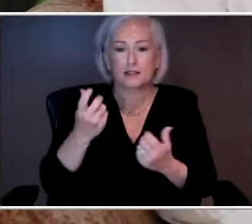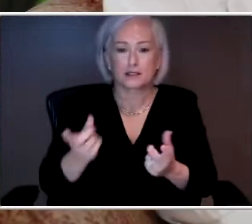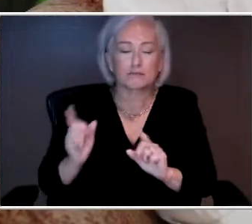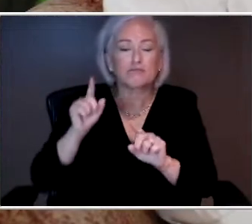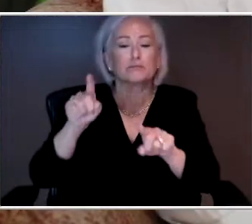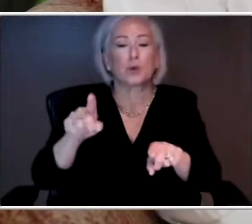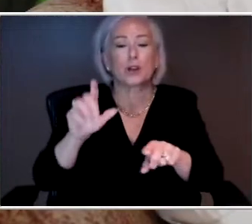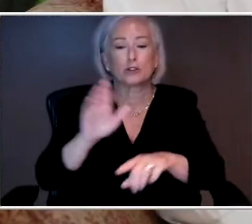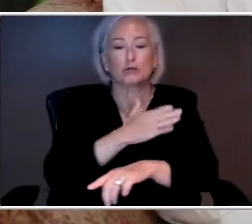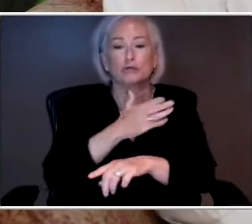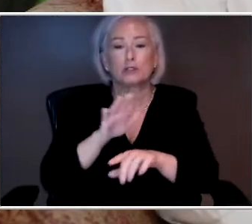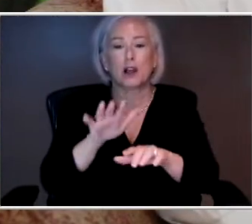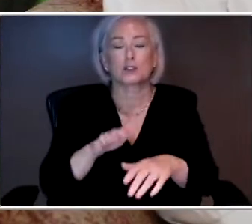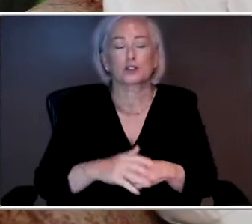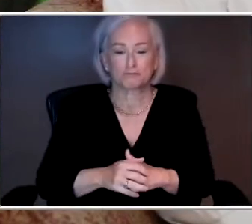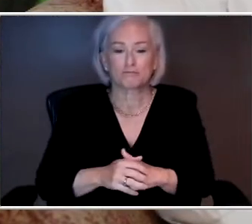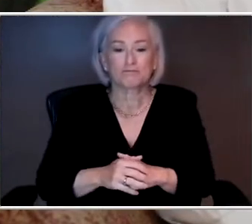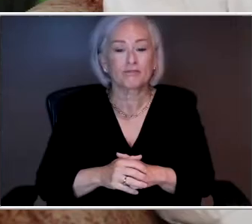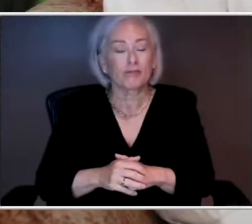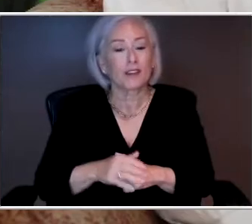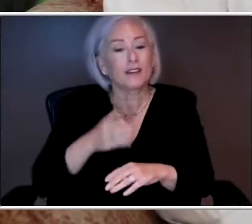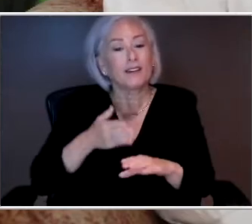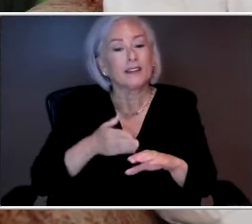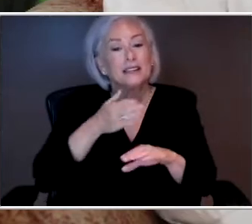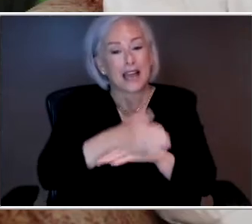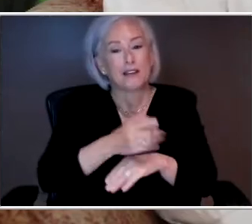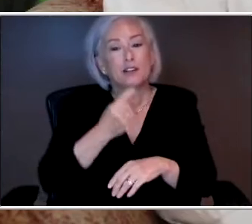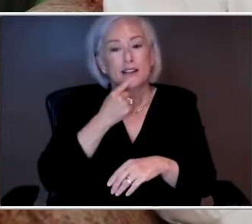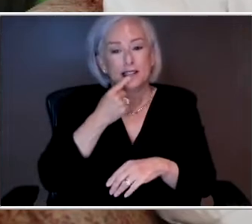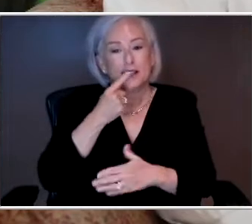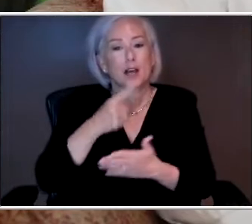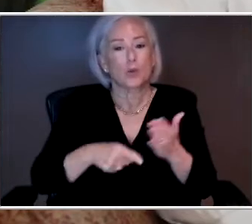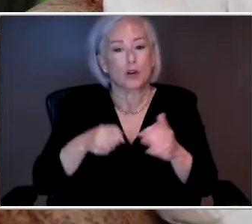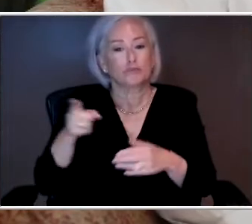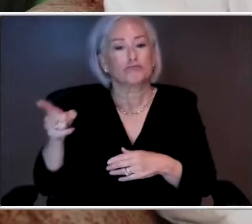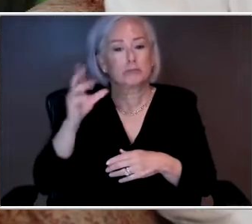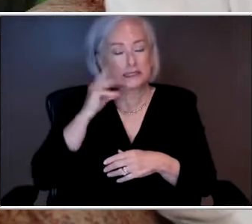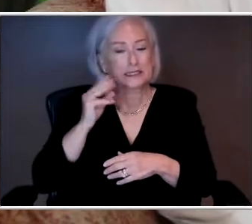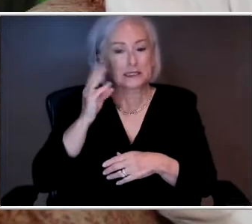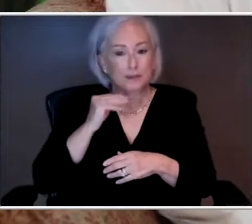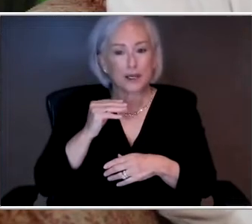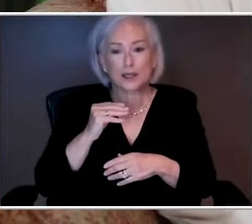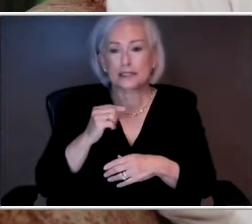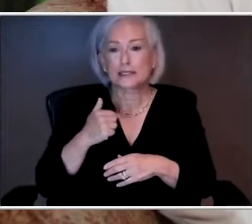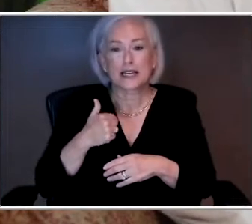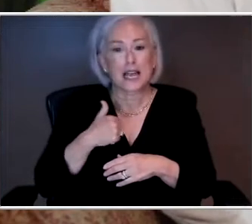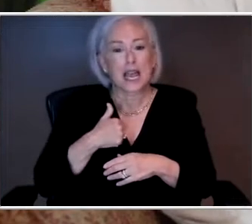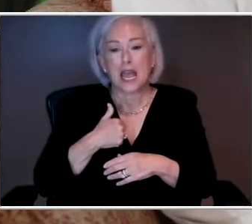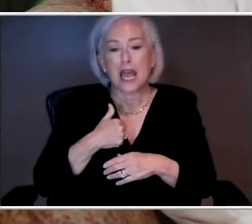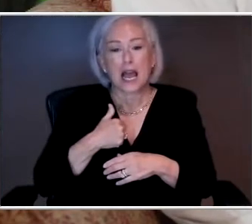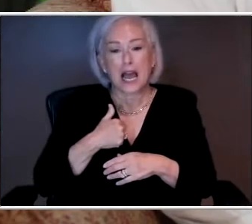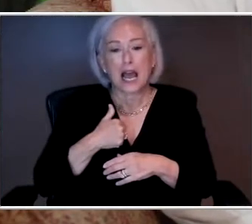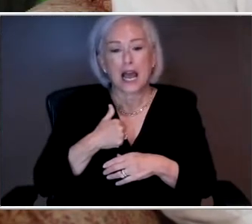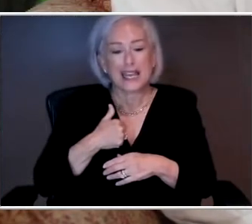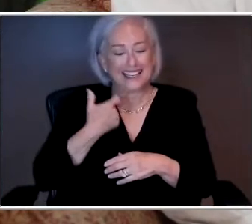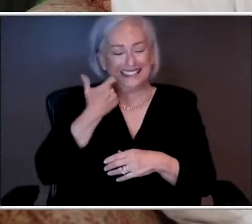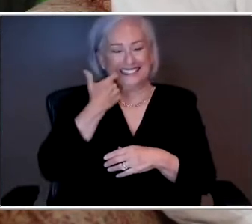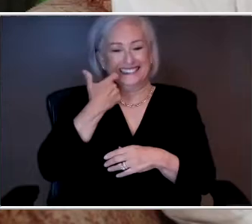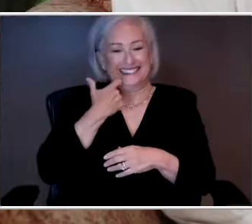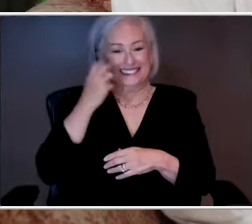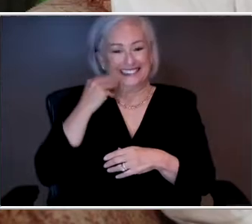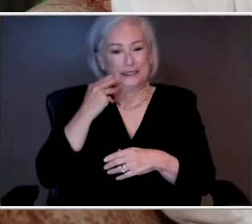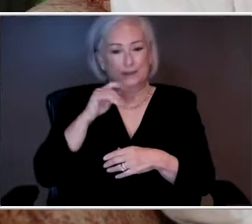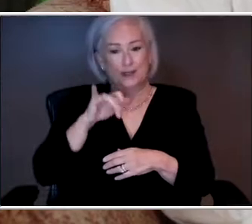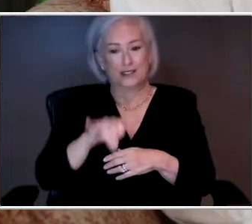Well, after they said what she's been through and gone through, and I just went through a little bit of what she's went through. She's been through a